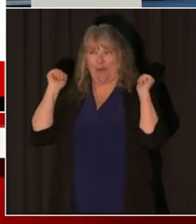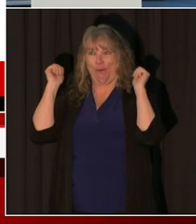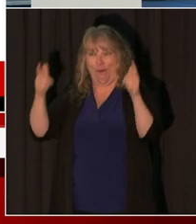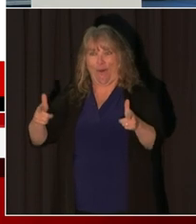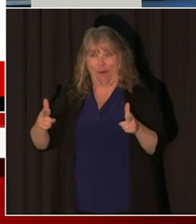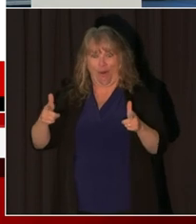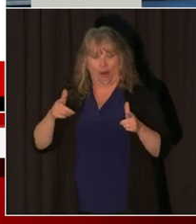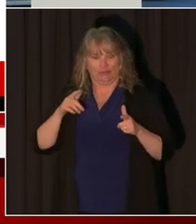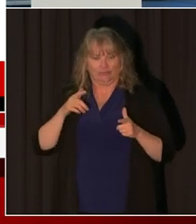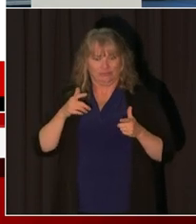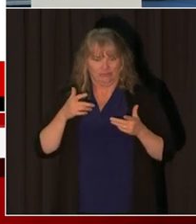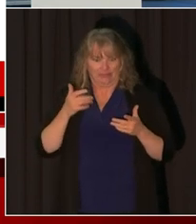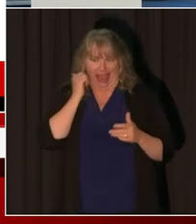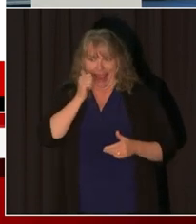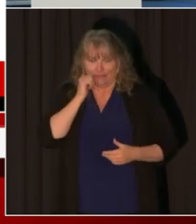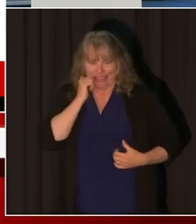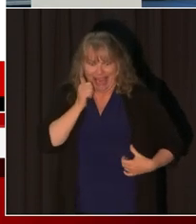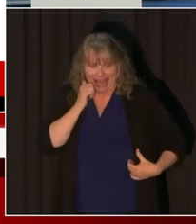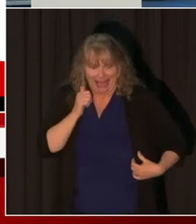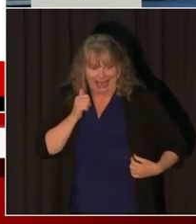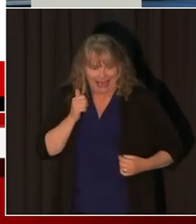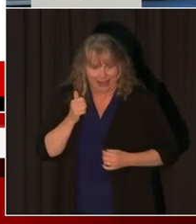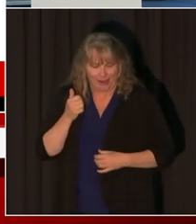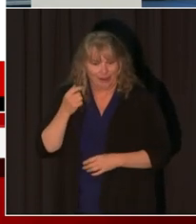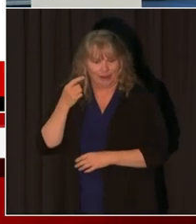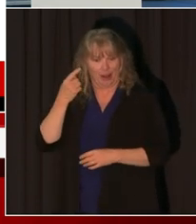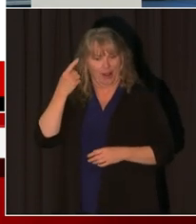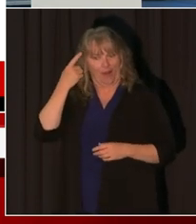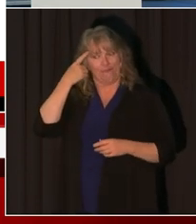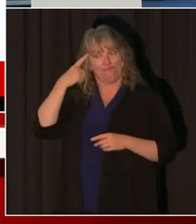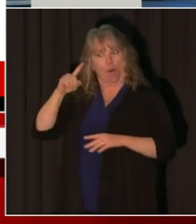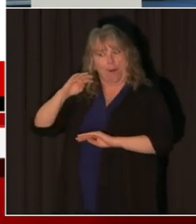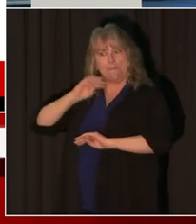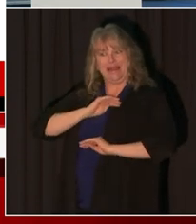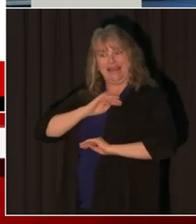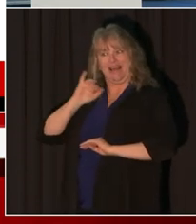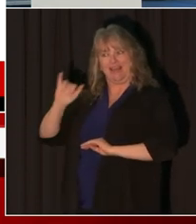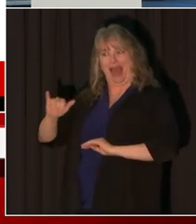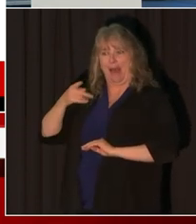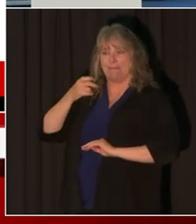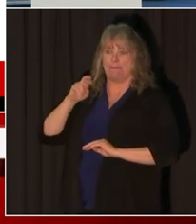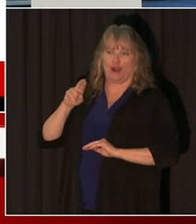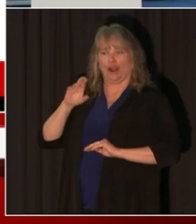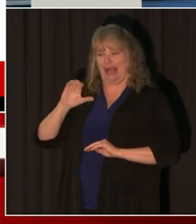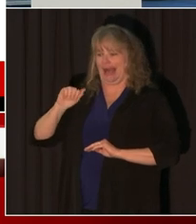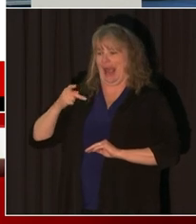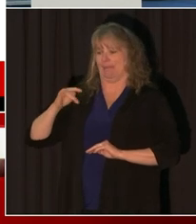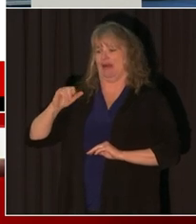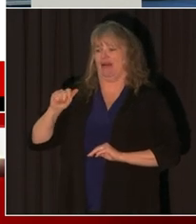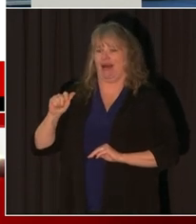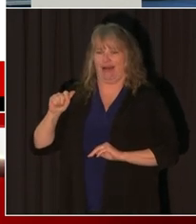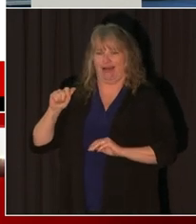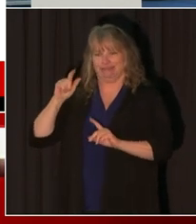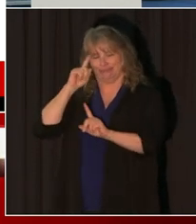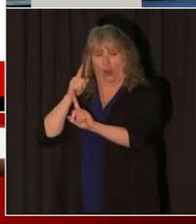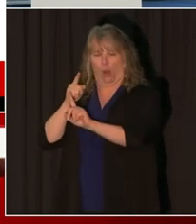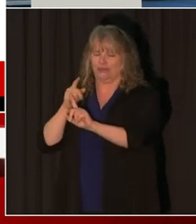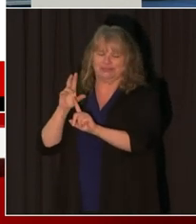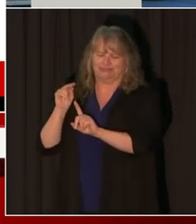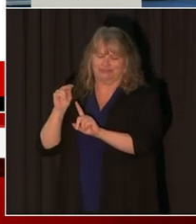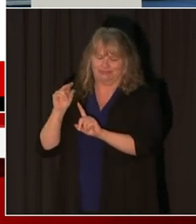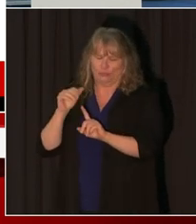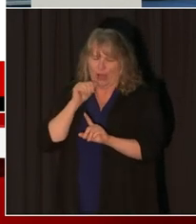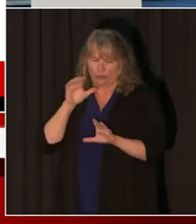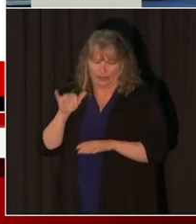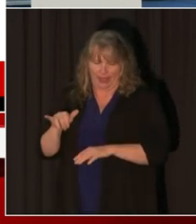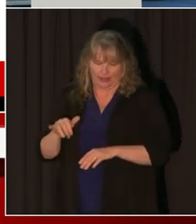number of individuals every day for the purposes of meeting per capita goals. But I will say, and thank you for that explanation,